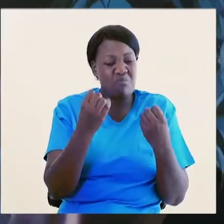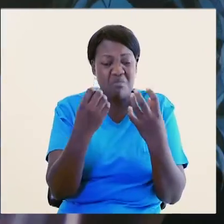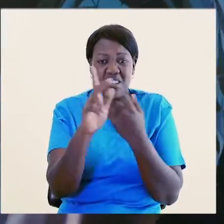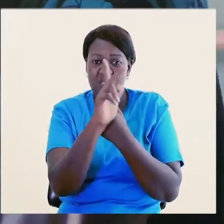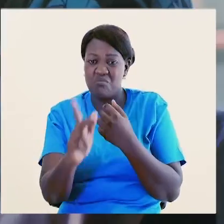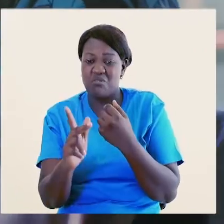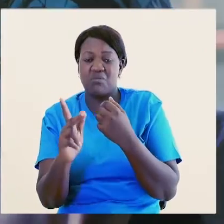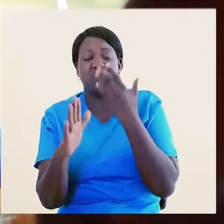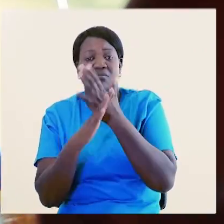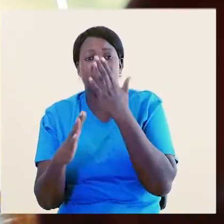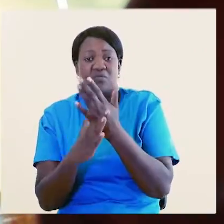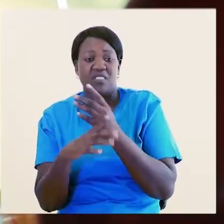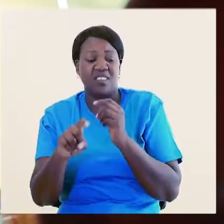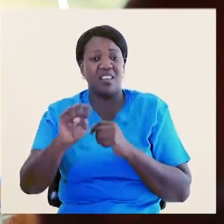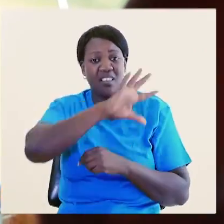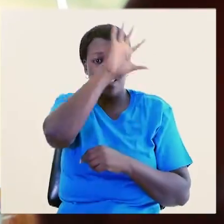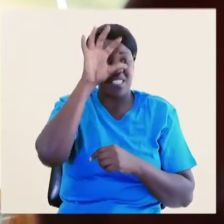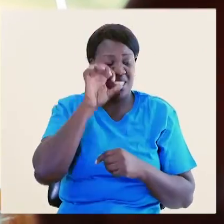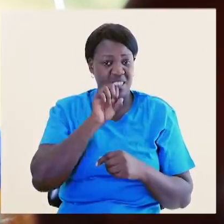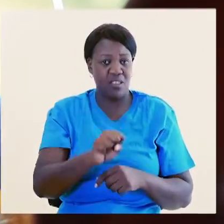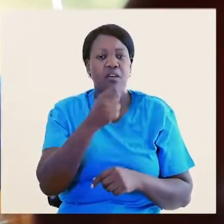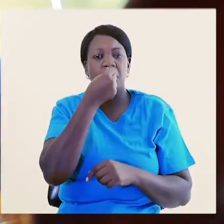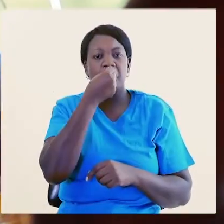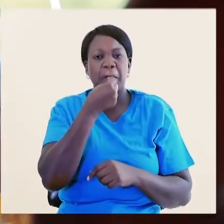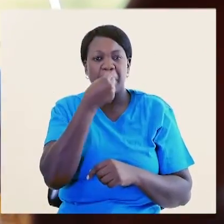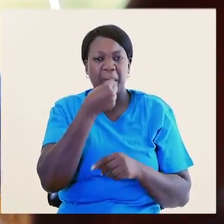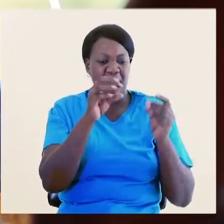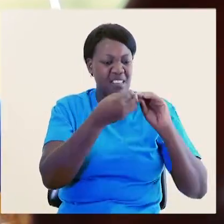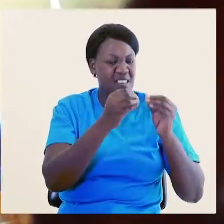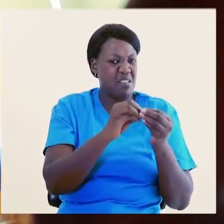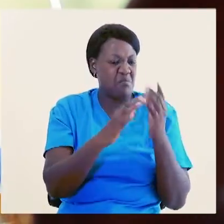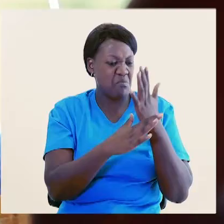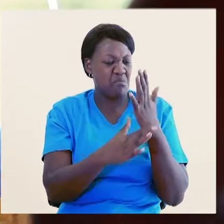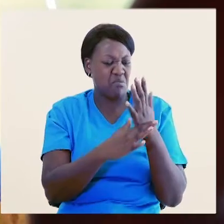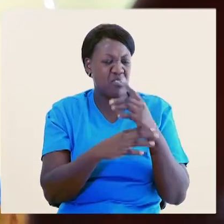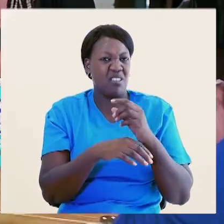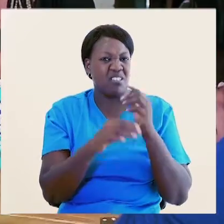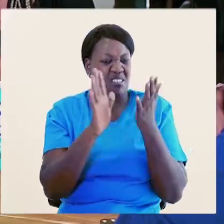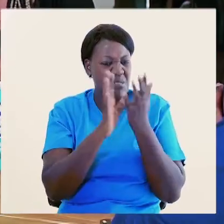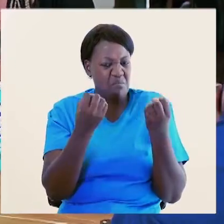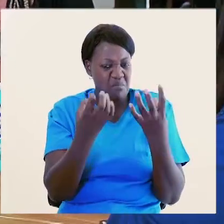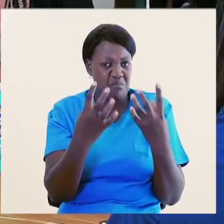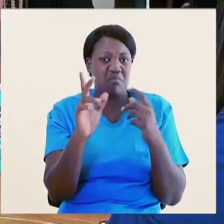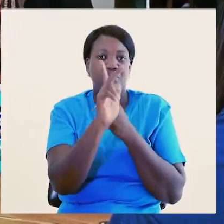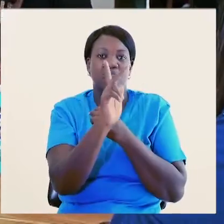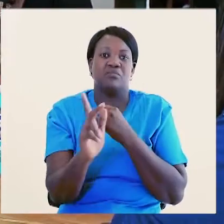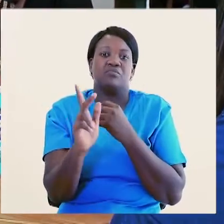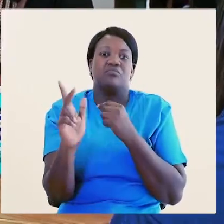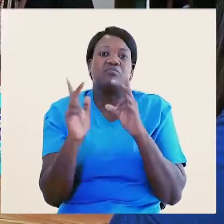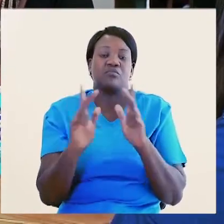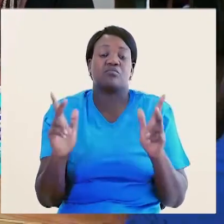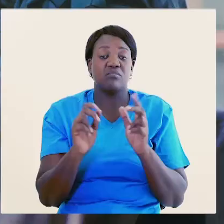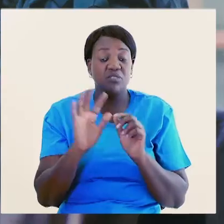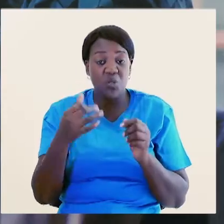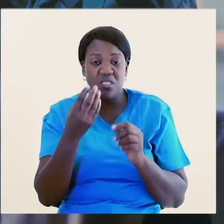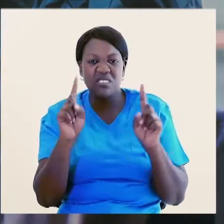then in developing countries like South Africa and Tanzania, the number of people without employment is very high. Can I get you guys something